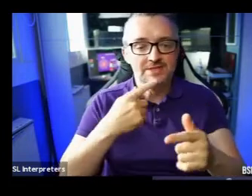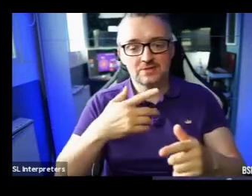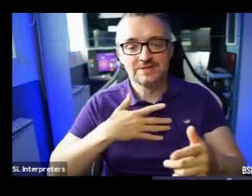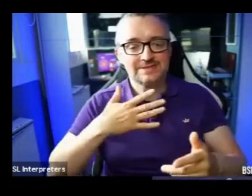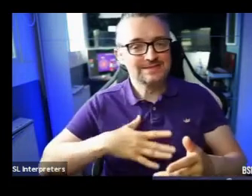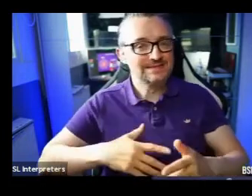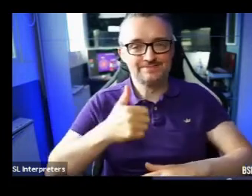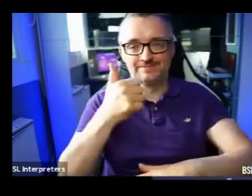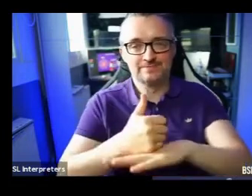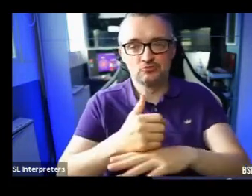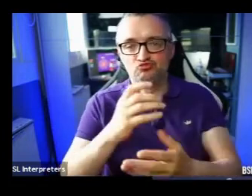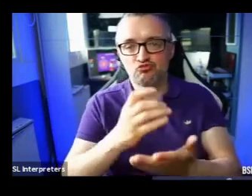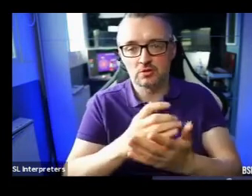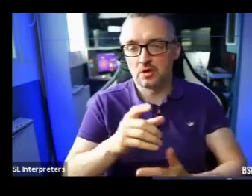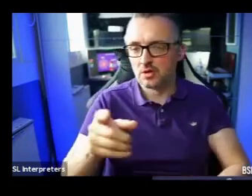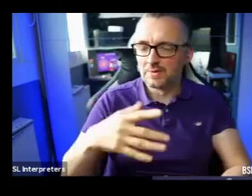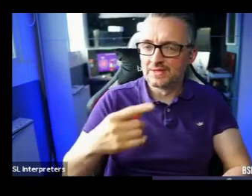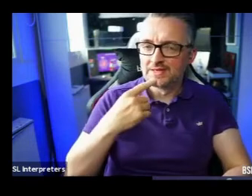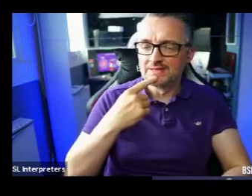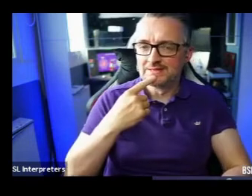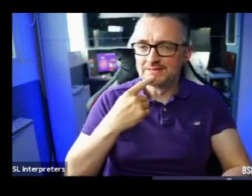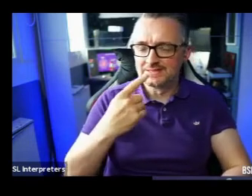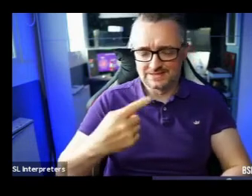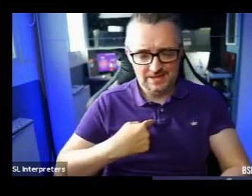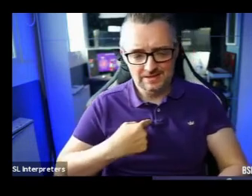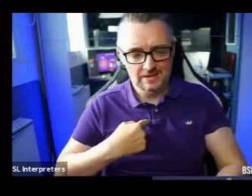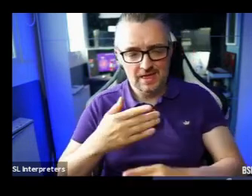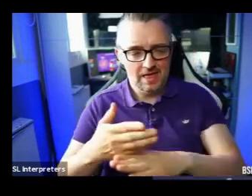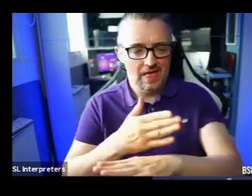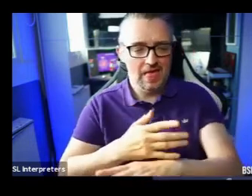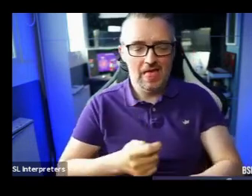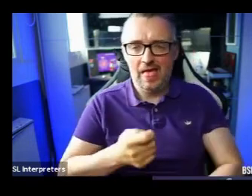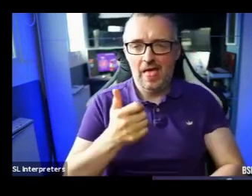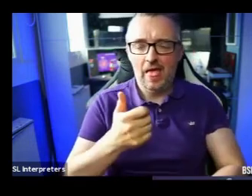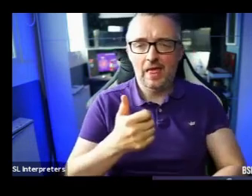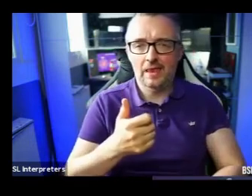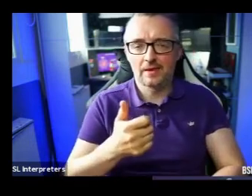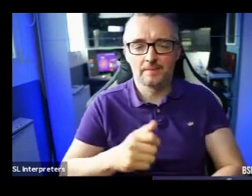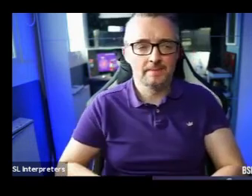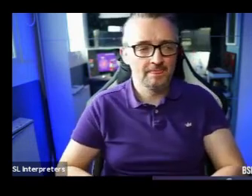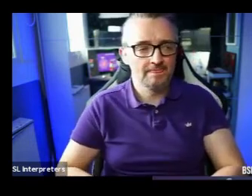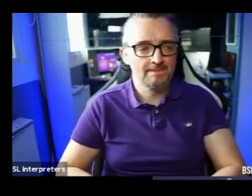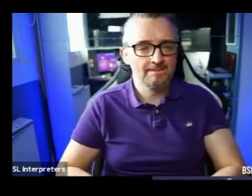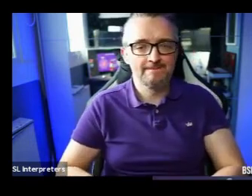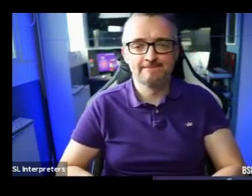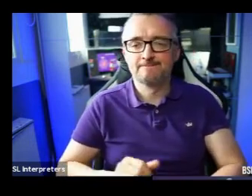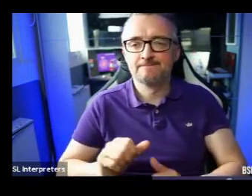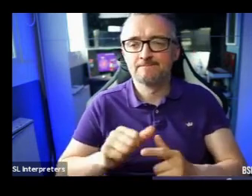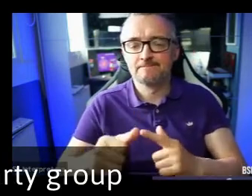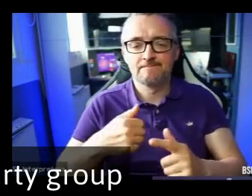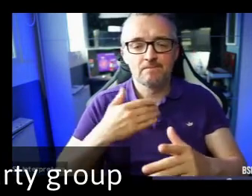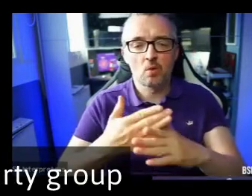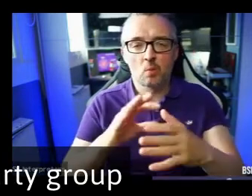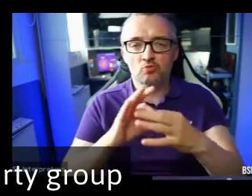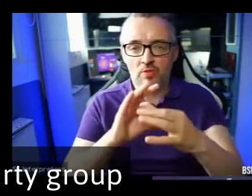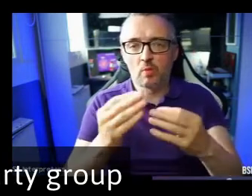the need for a charter, and you suggested that to me pretty early on in my time at Alzheimer Scotland, and then